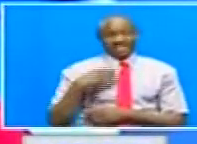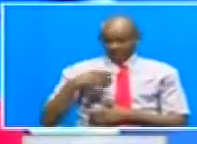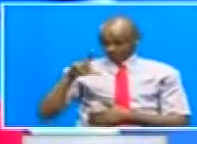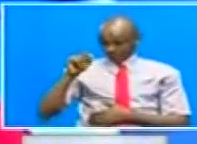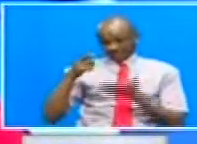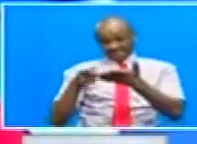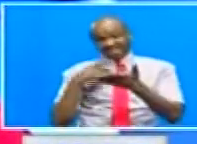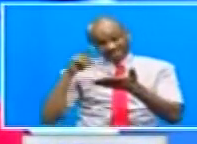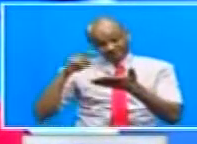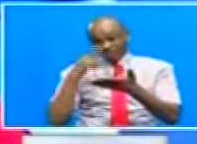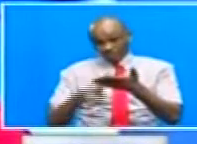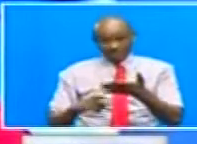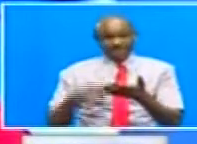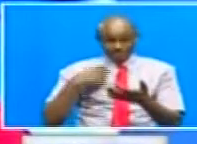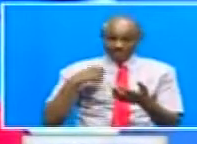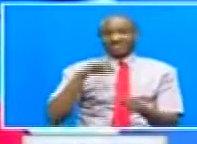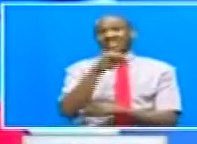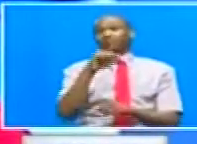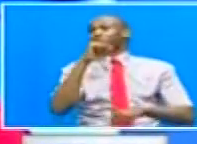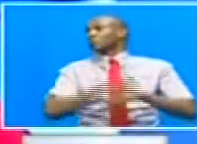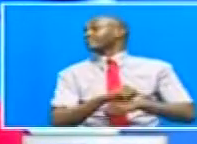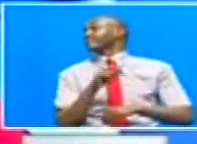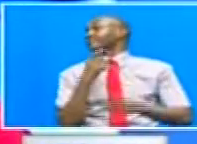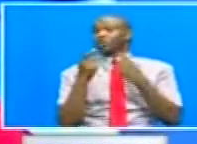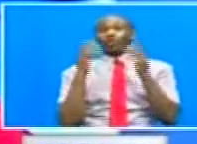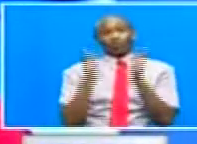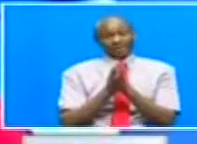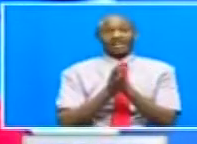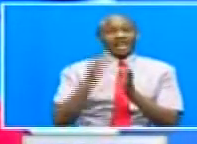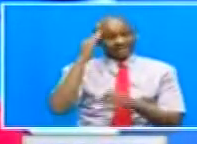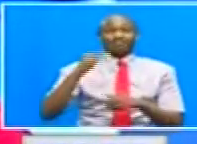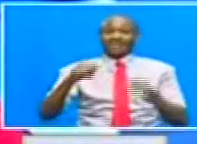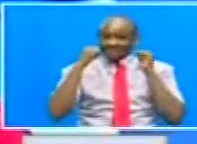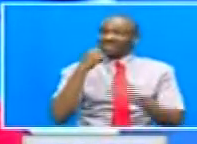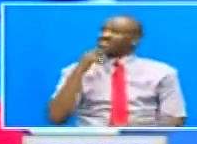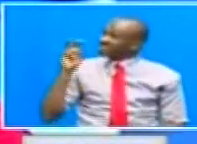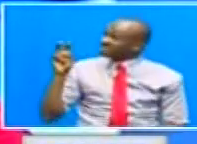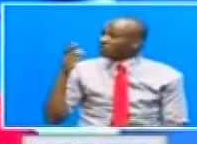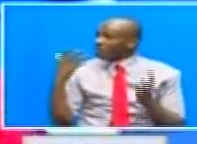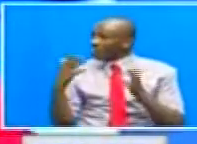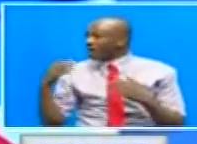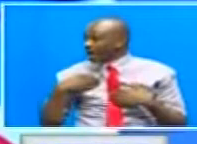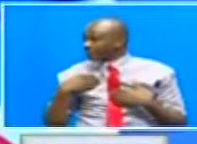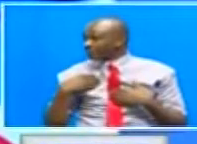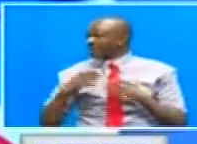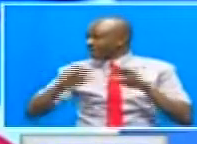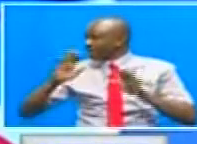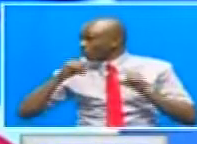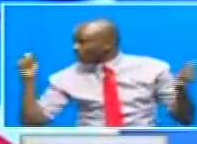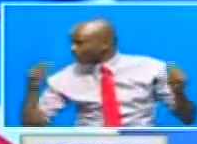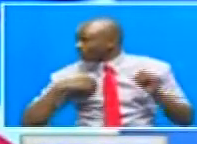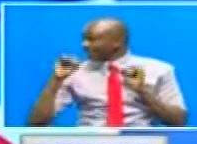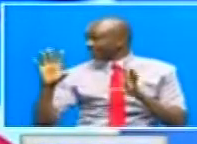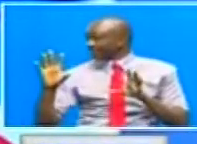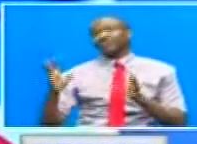in today is someone saying they're going to drive by their school and actually speak to the principal and just see whether their land is safe or